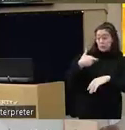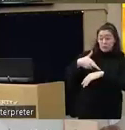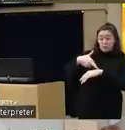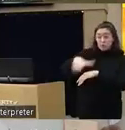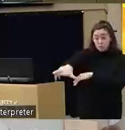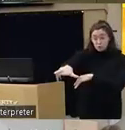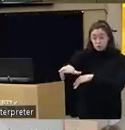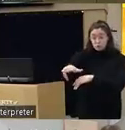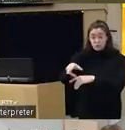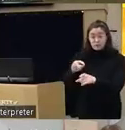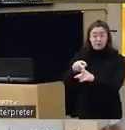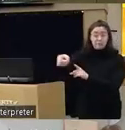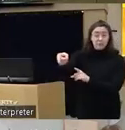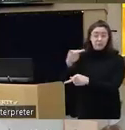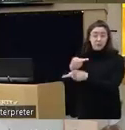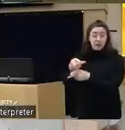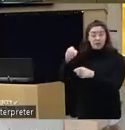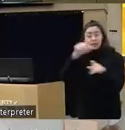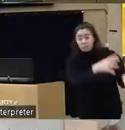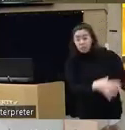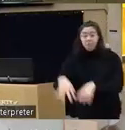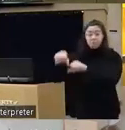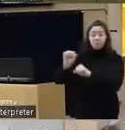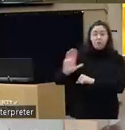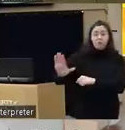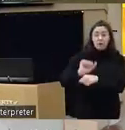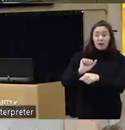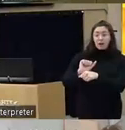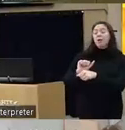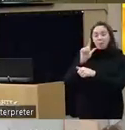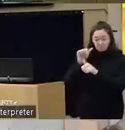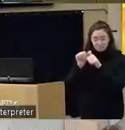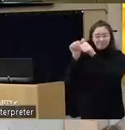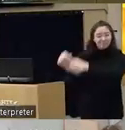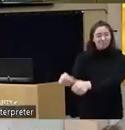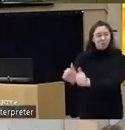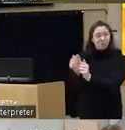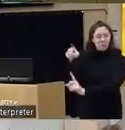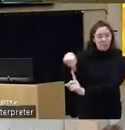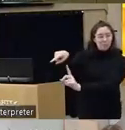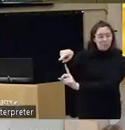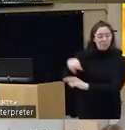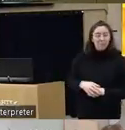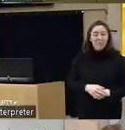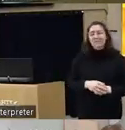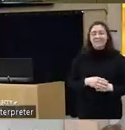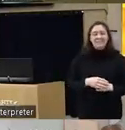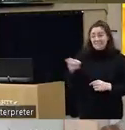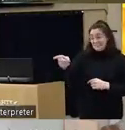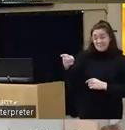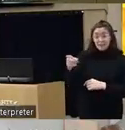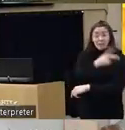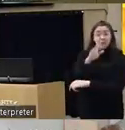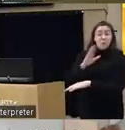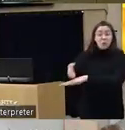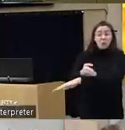care, is that someone will take on the care indefinitely, and things sometimes don't get better. You